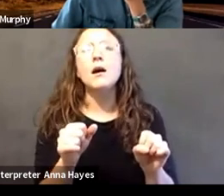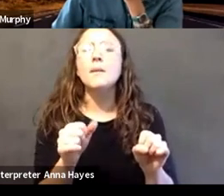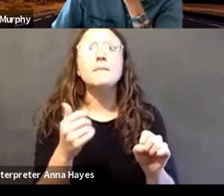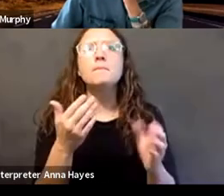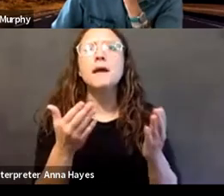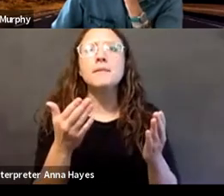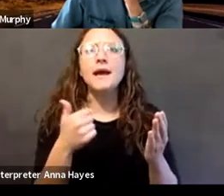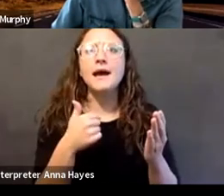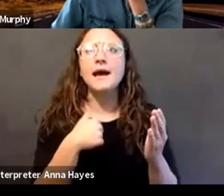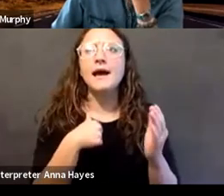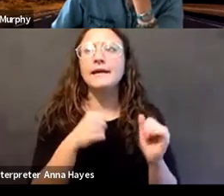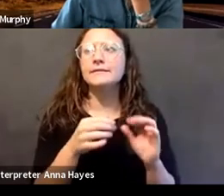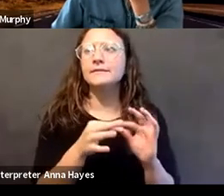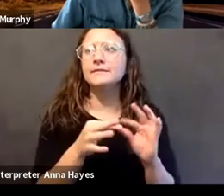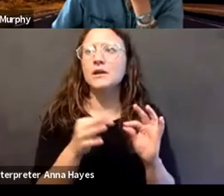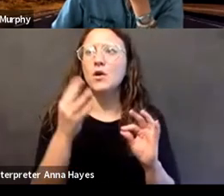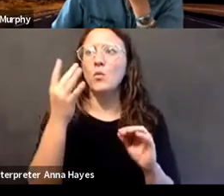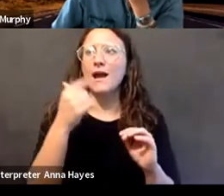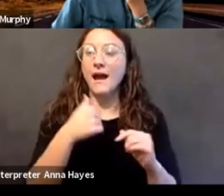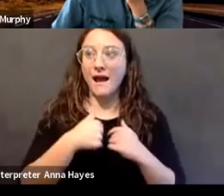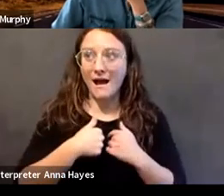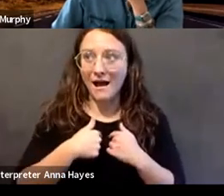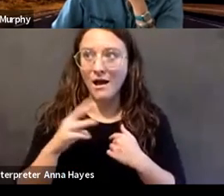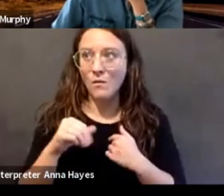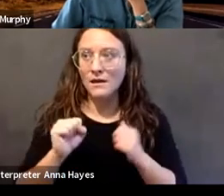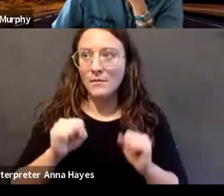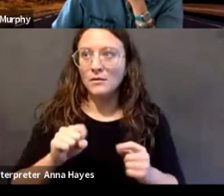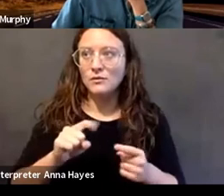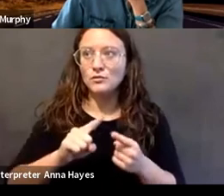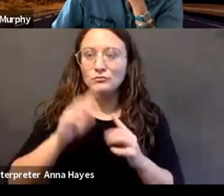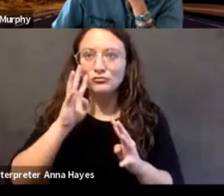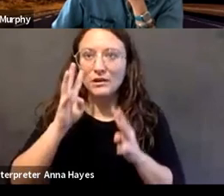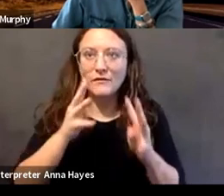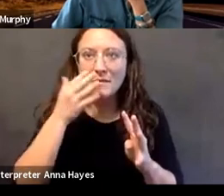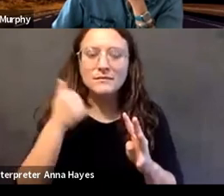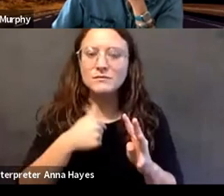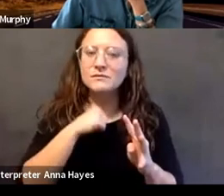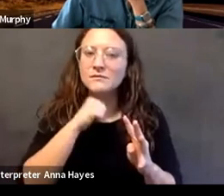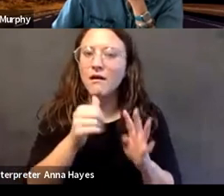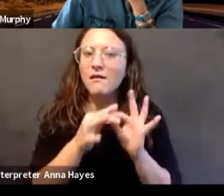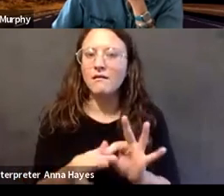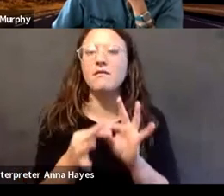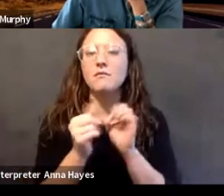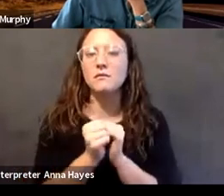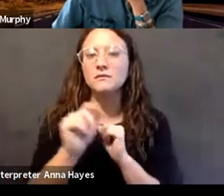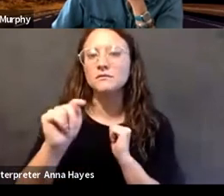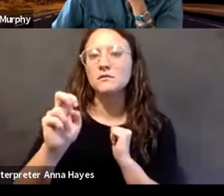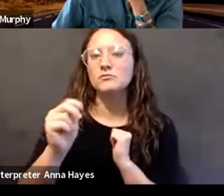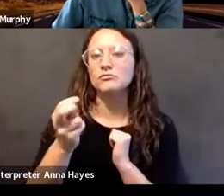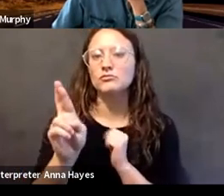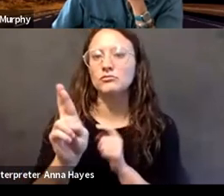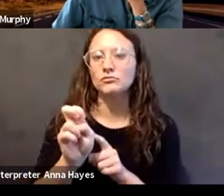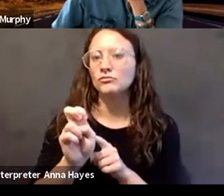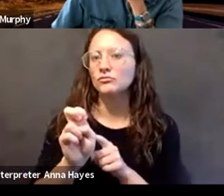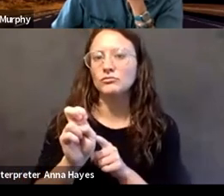why I was able to be so experimental is because it wasn't tied to tenure. And so, you know, then the work could